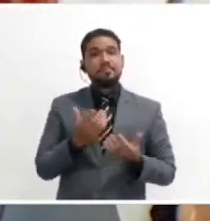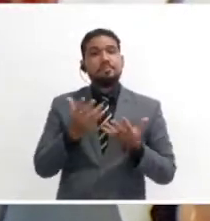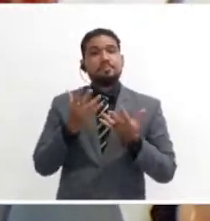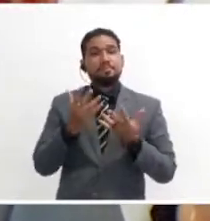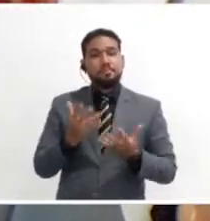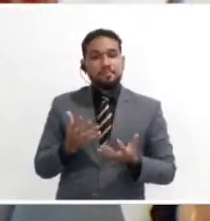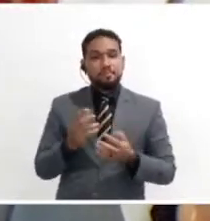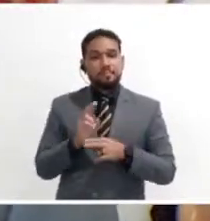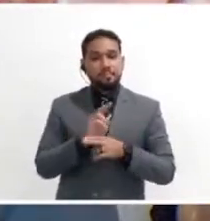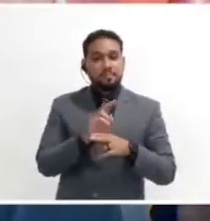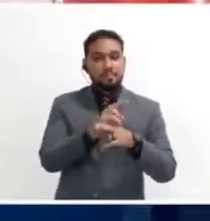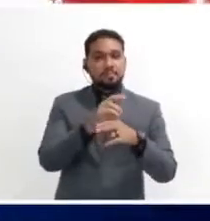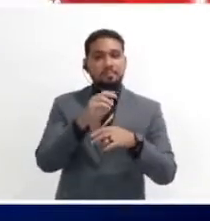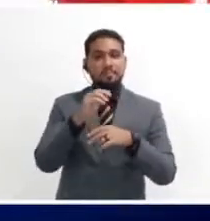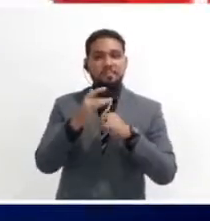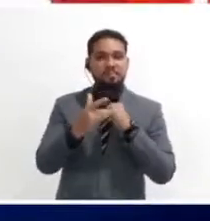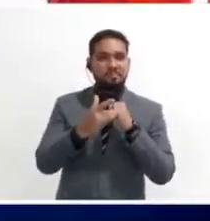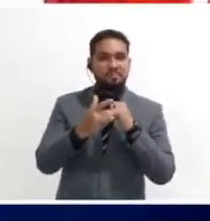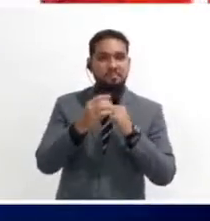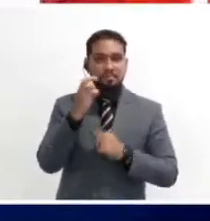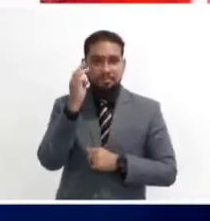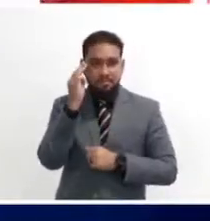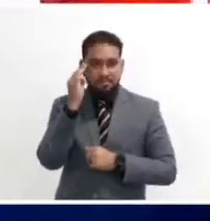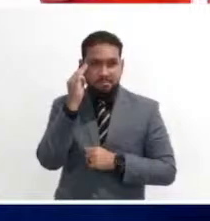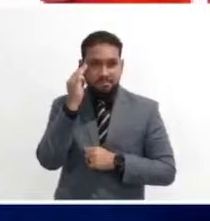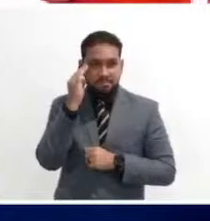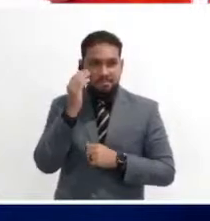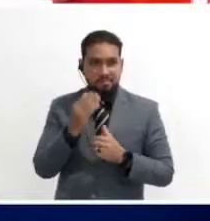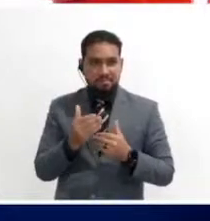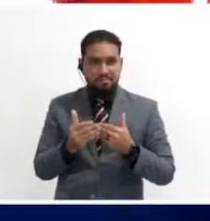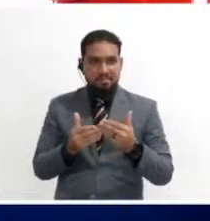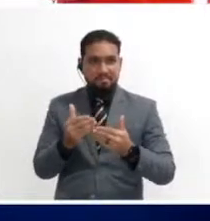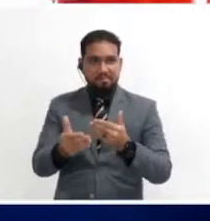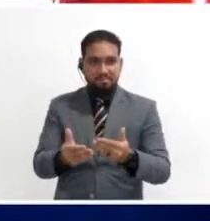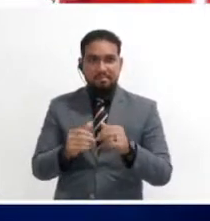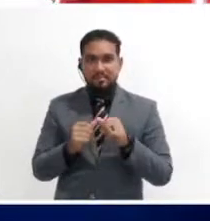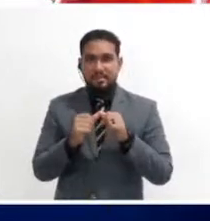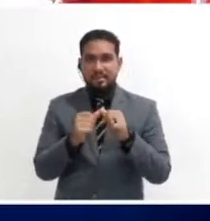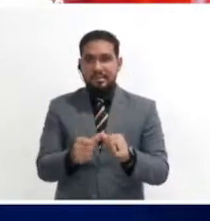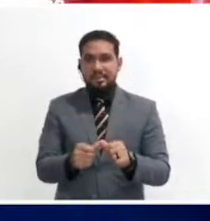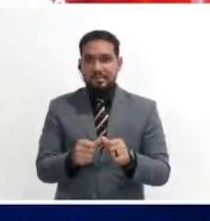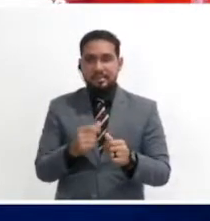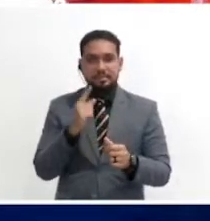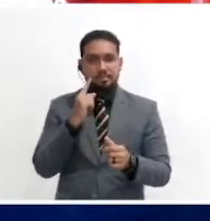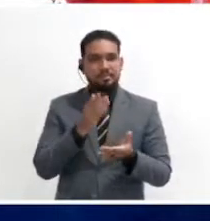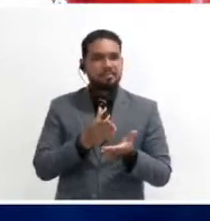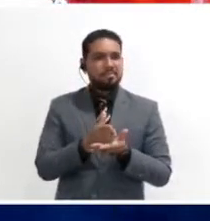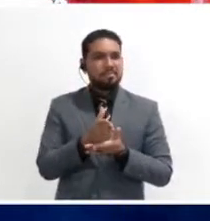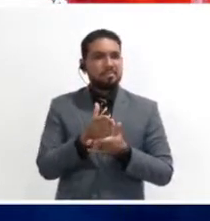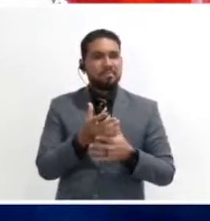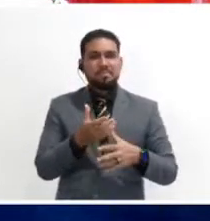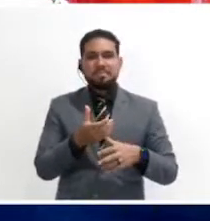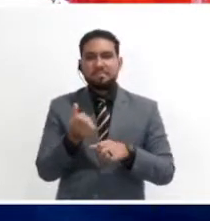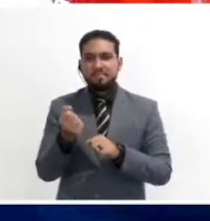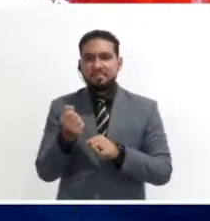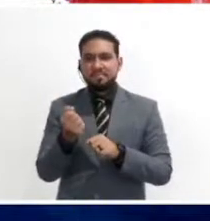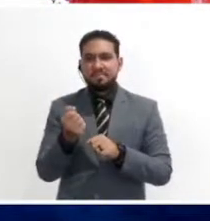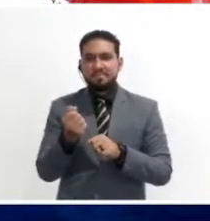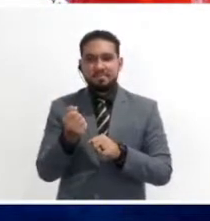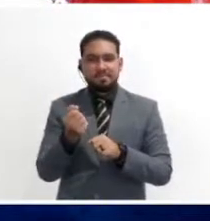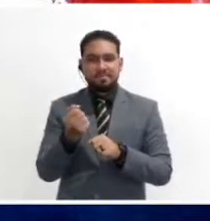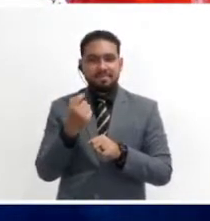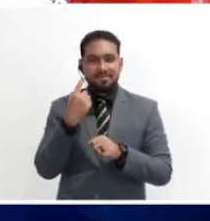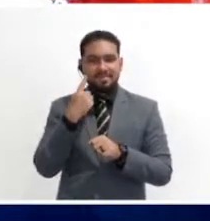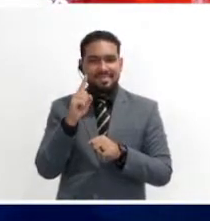memory device, so it's a type of flash semiconductor that's used for storage. So when you store a picture